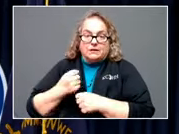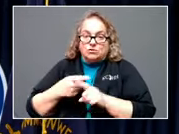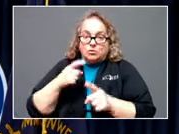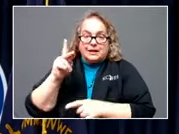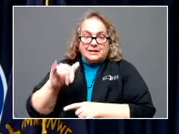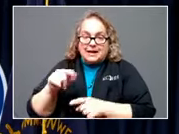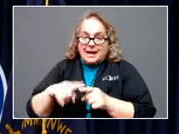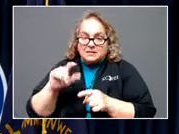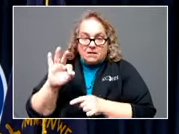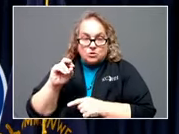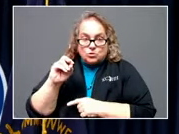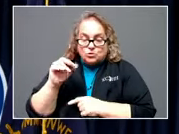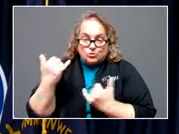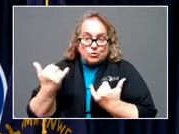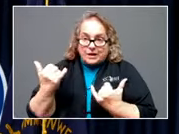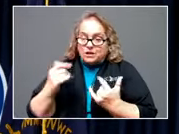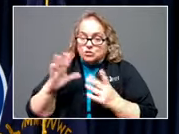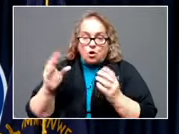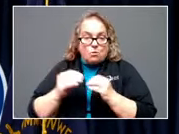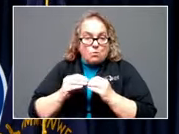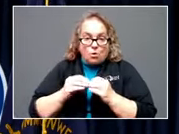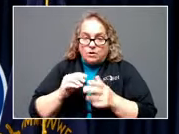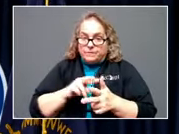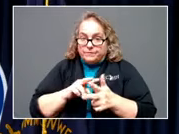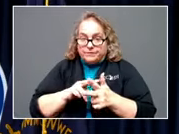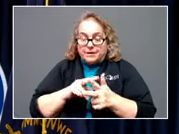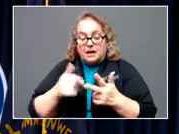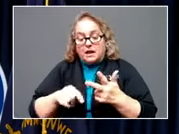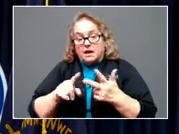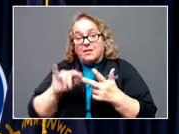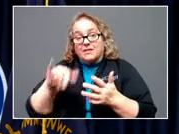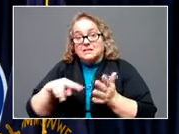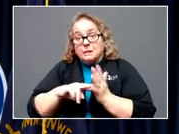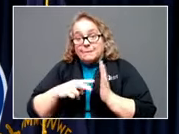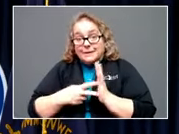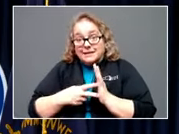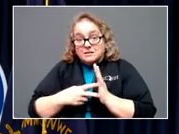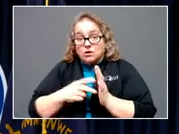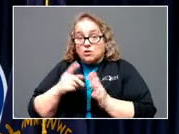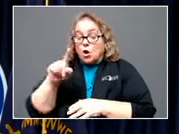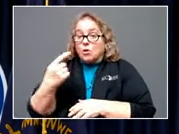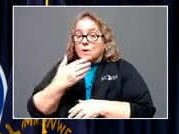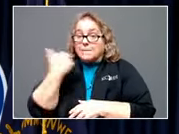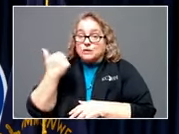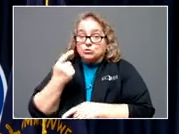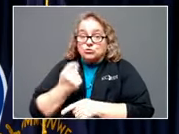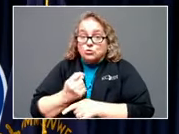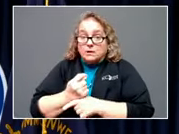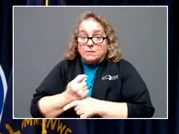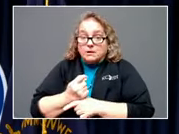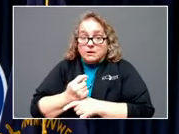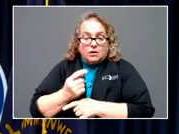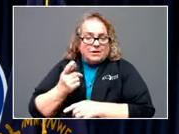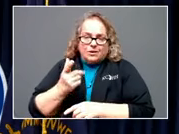not be any more Regencov or BAM-ETE. This means these really effective treatments are going to hardly be available because there's only